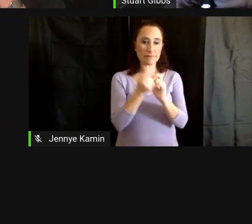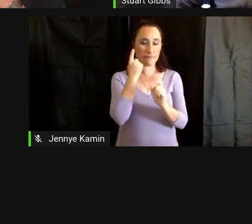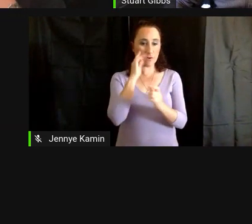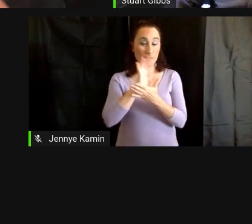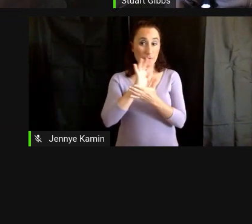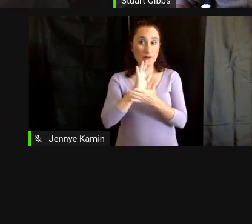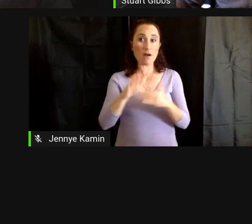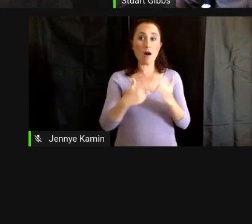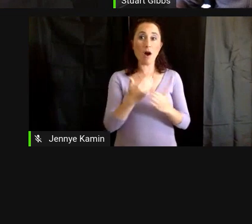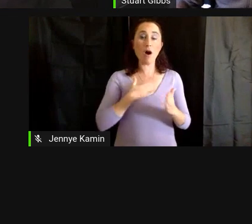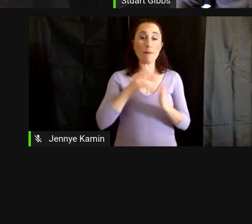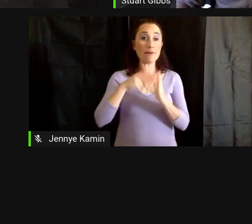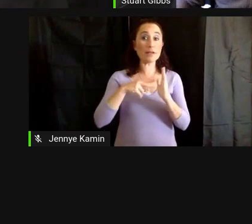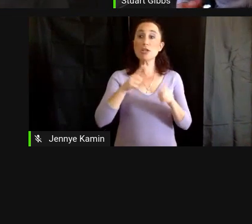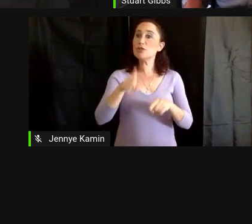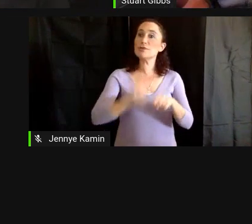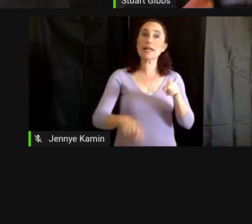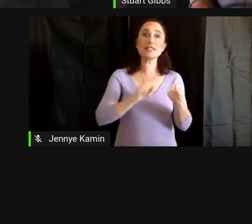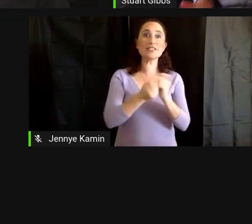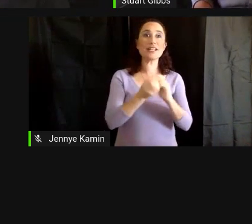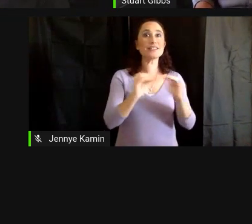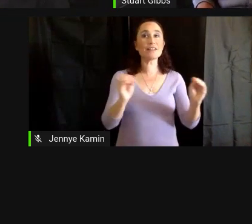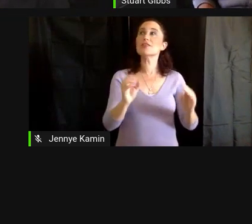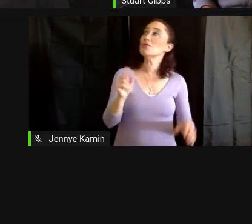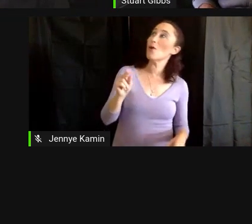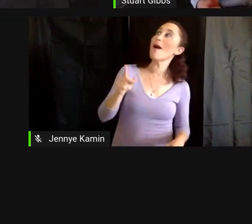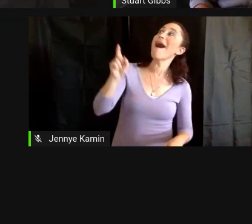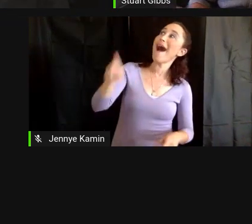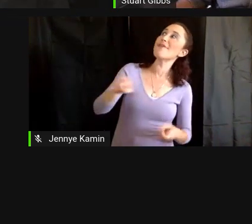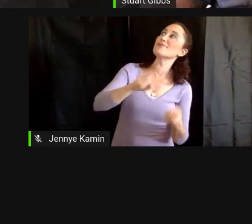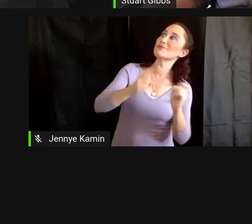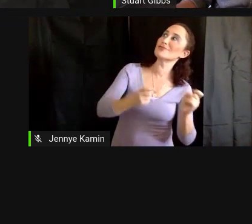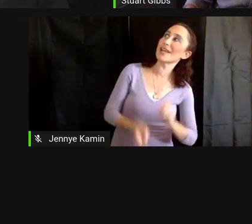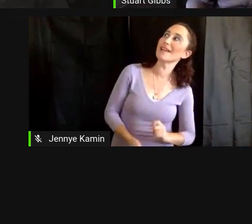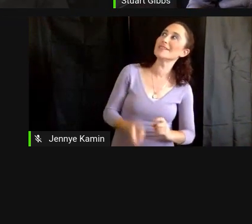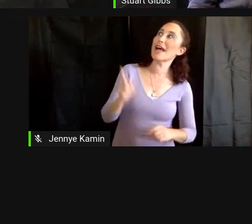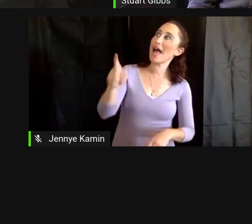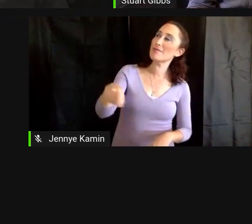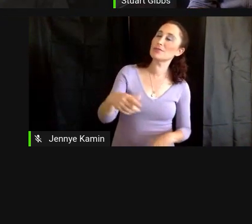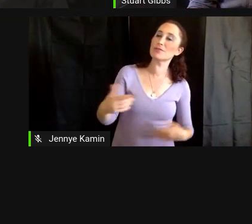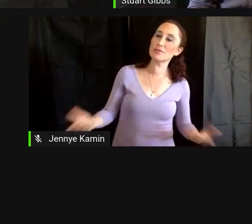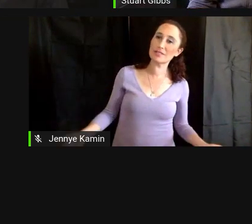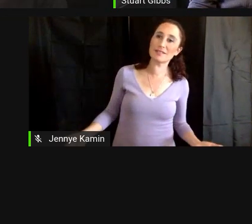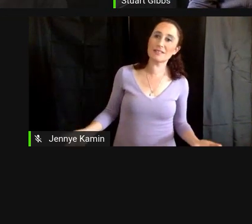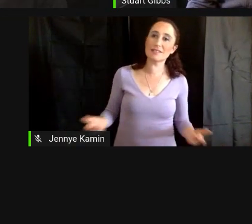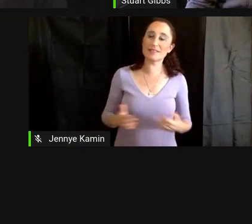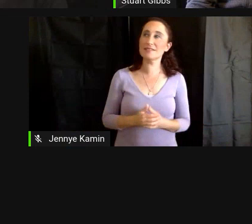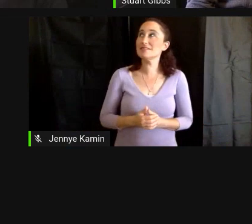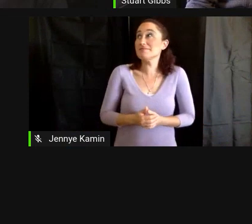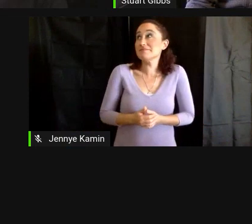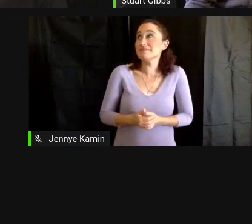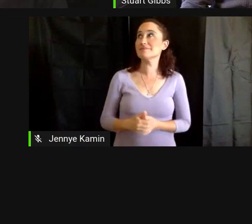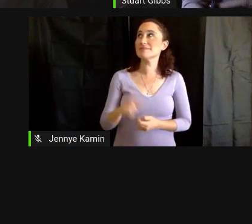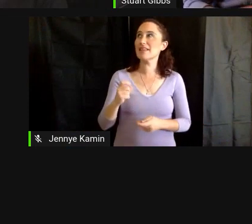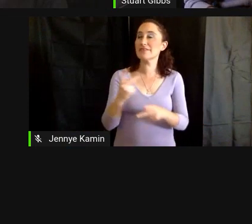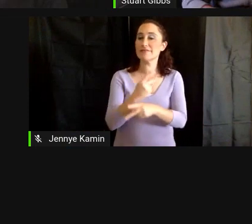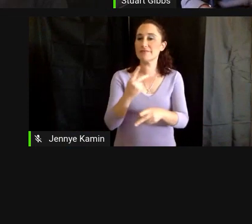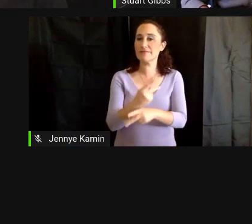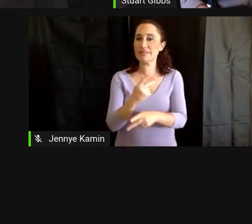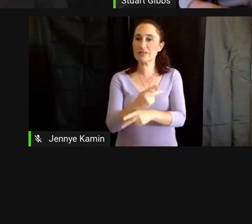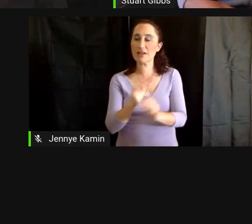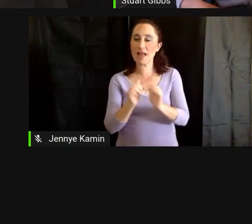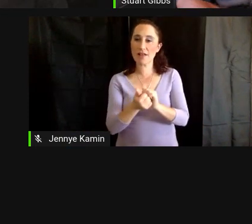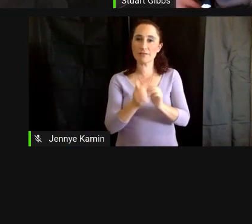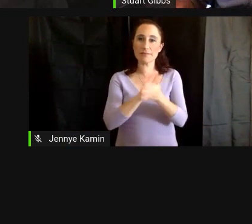all my readers are like, well, you can't change anything, and you're like, no, you have to change something, because it's not the same thing. You have to figure out ways to make it